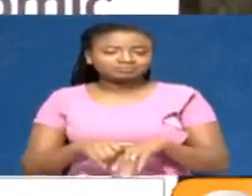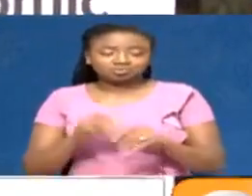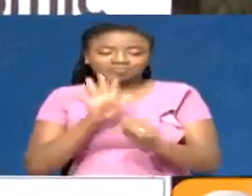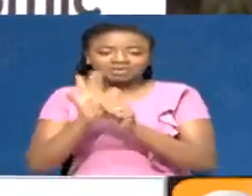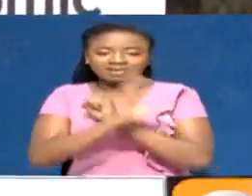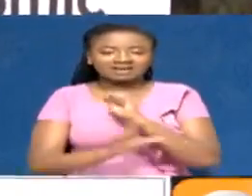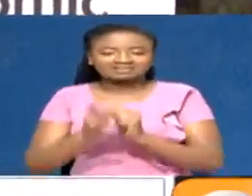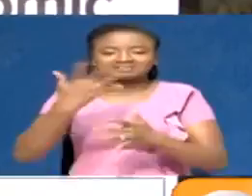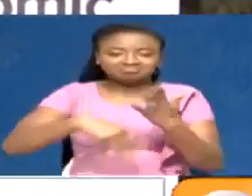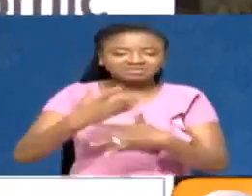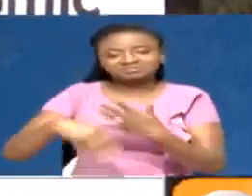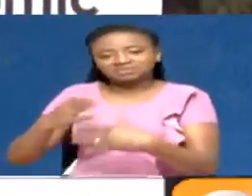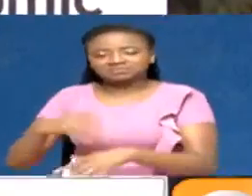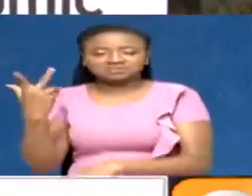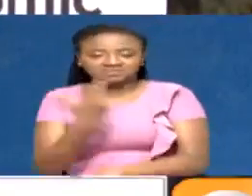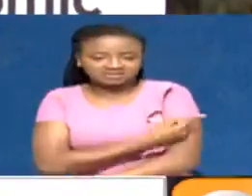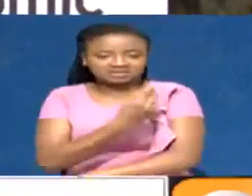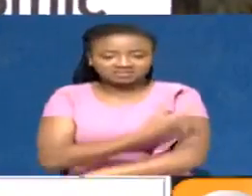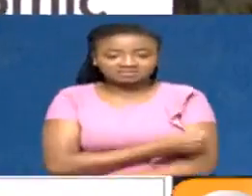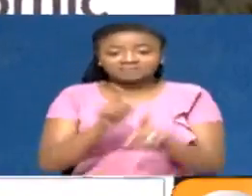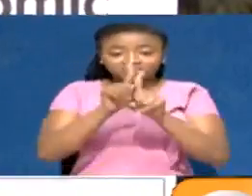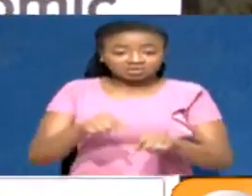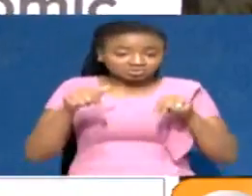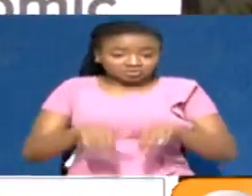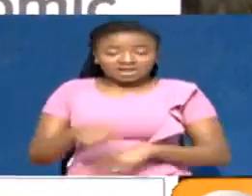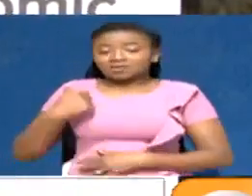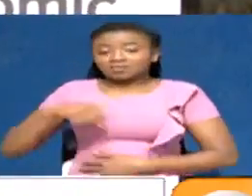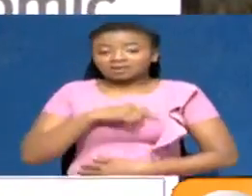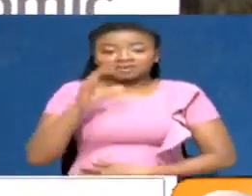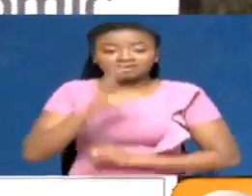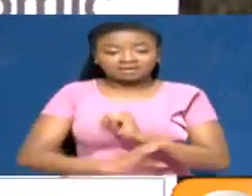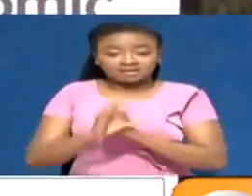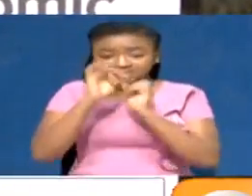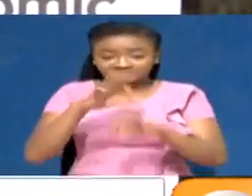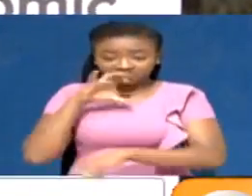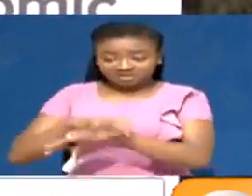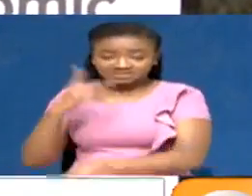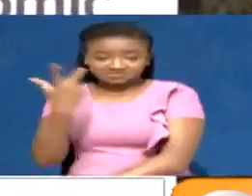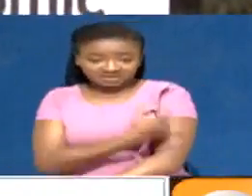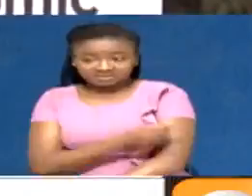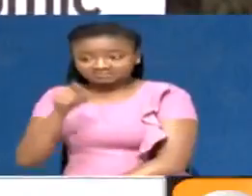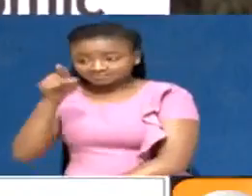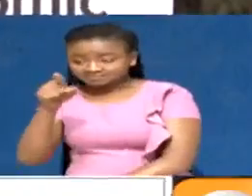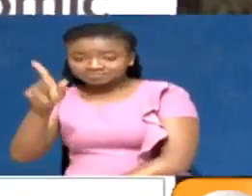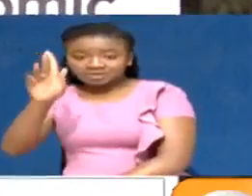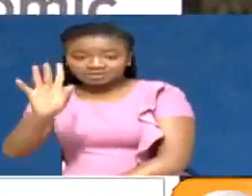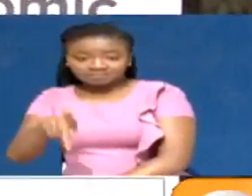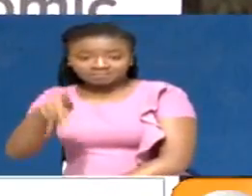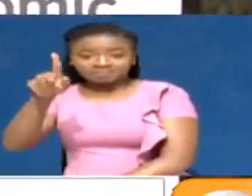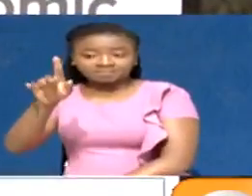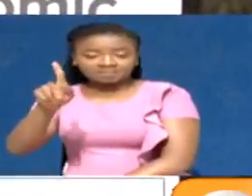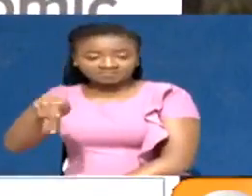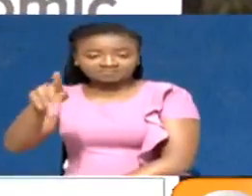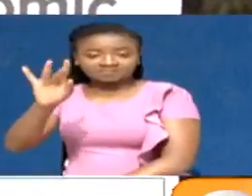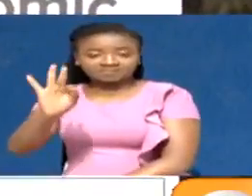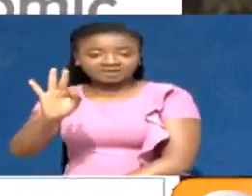and match. And especially for us, because of paucity of vaccine doses, if you get Pfizer vaccine, there's